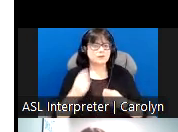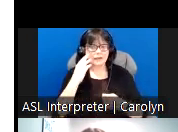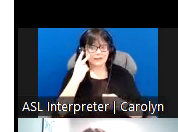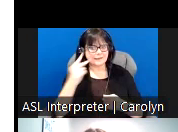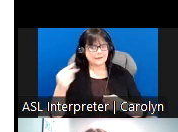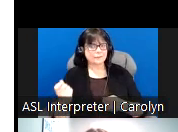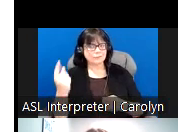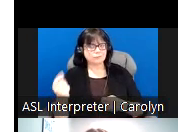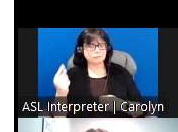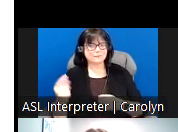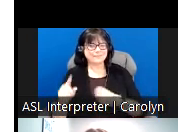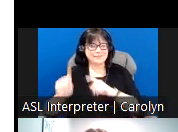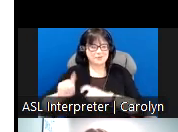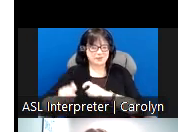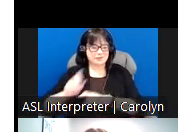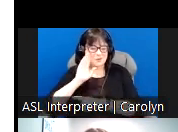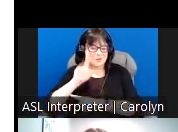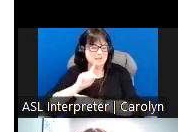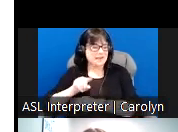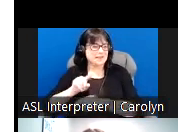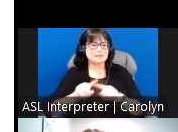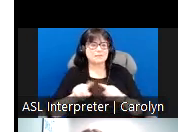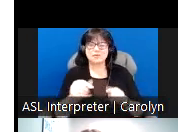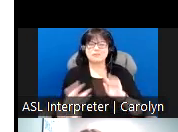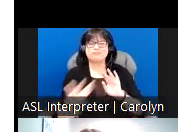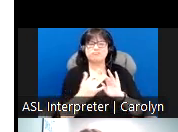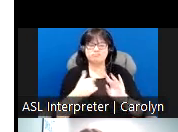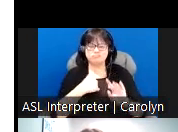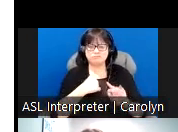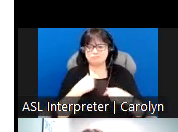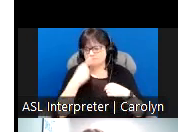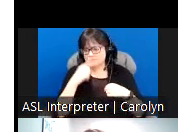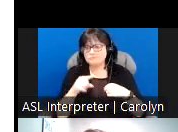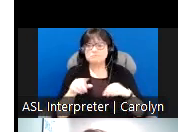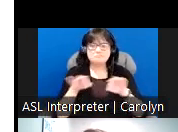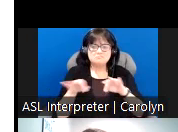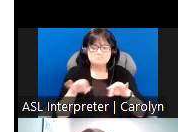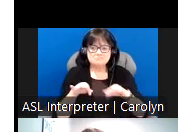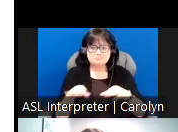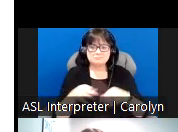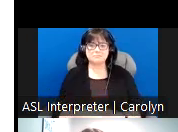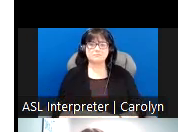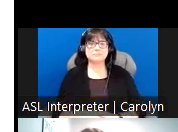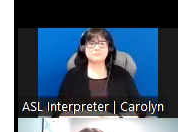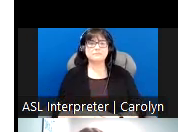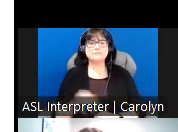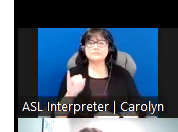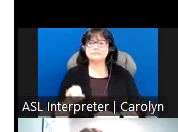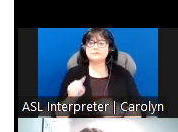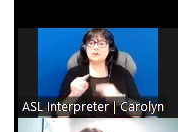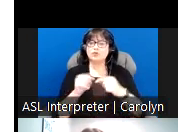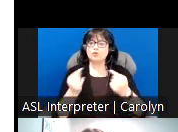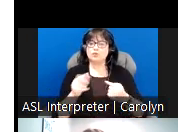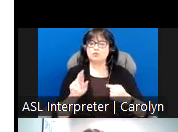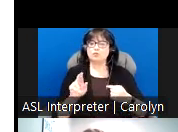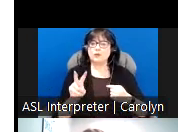that are going to be addressed, but certainly reach out to me and I will be able to explain it. When I talk about the reverse binder, we didn't create